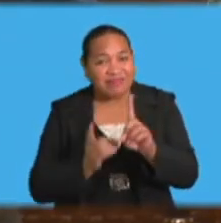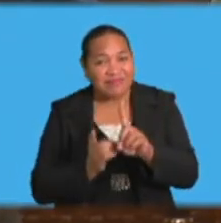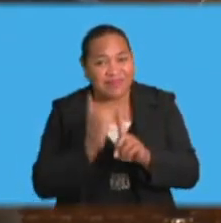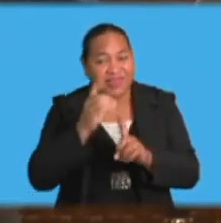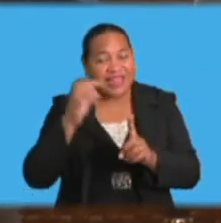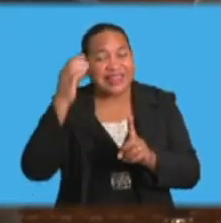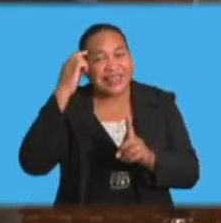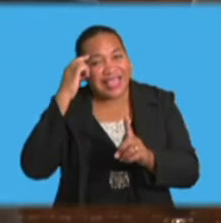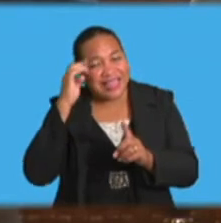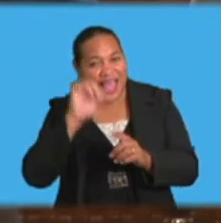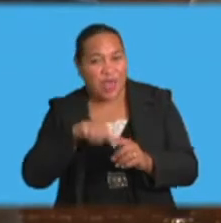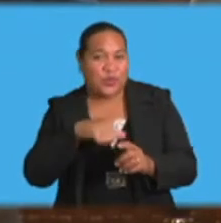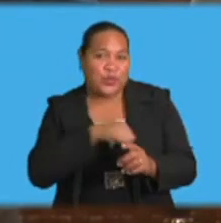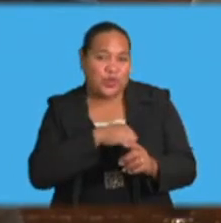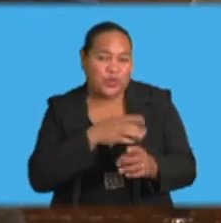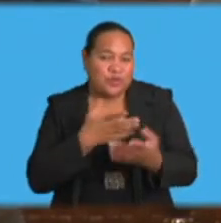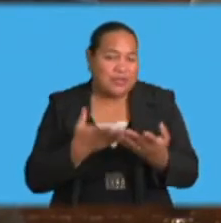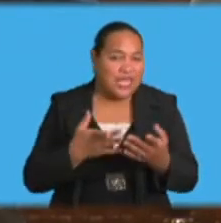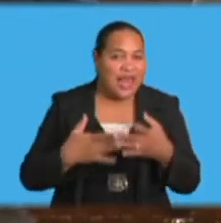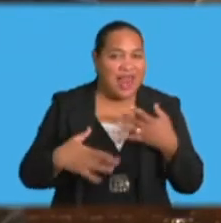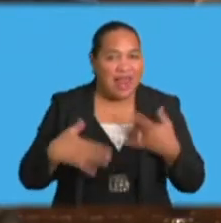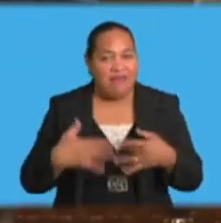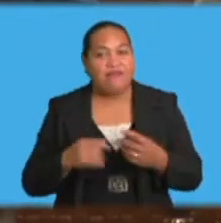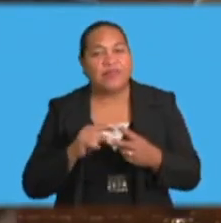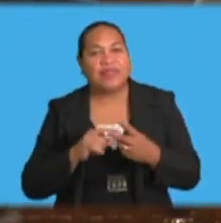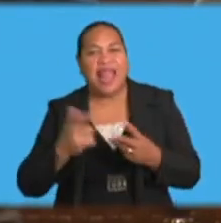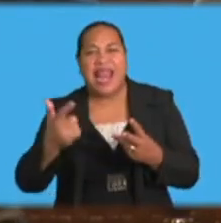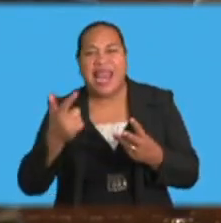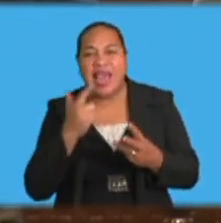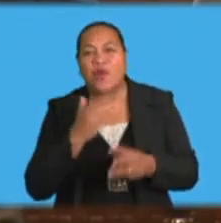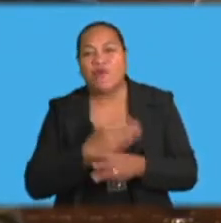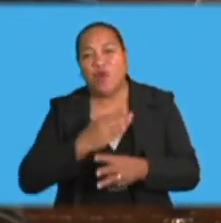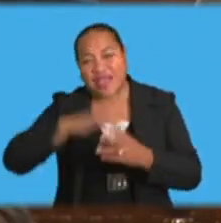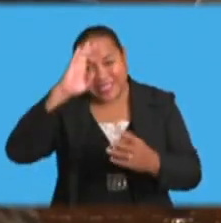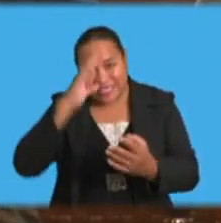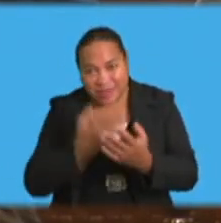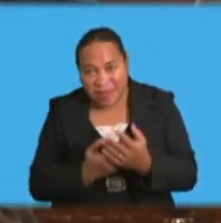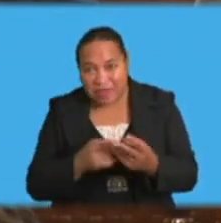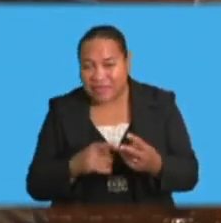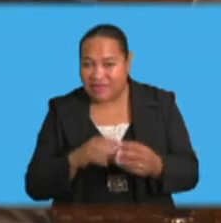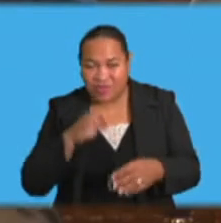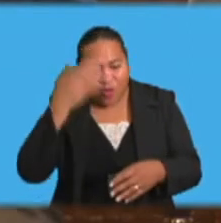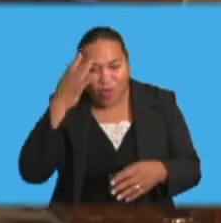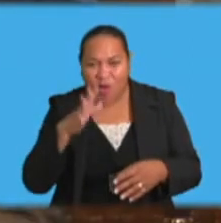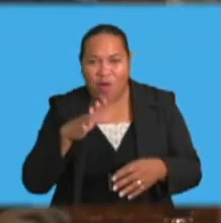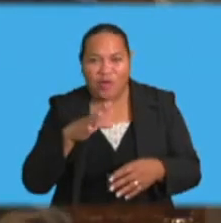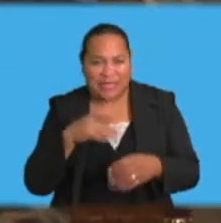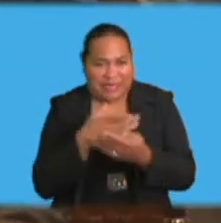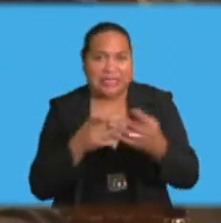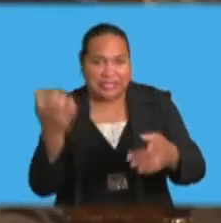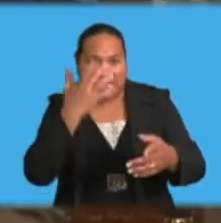that they think, their attitude towards life, their lack of work experience, the lack of full appreciation of the dangers of